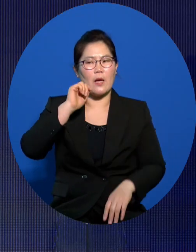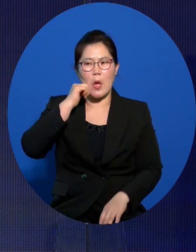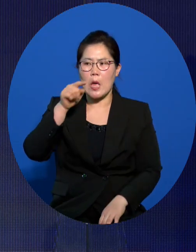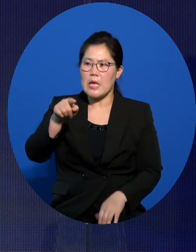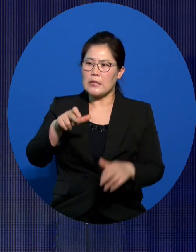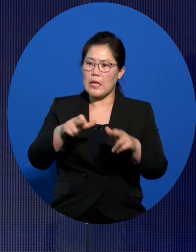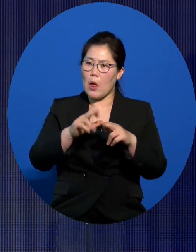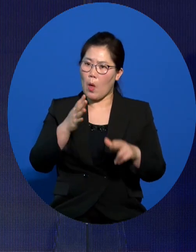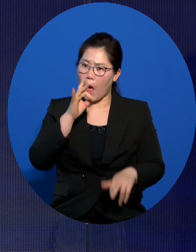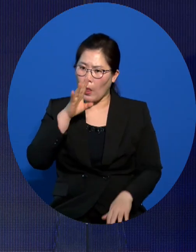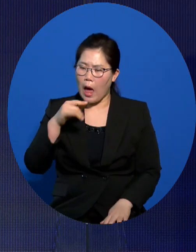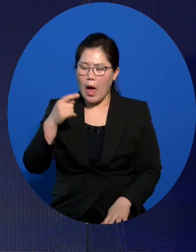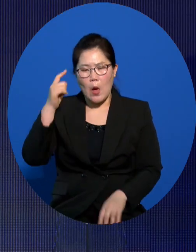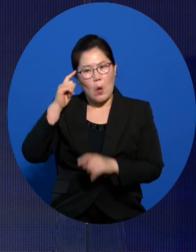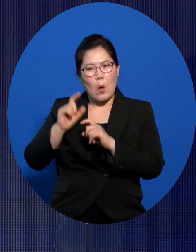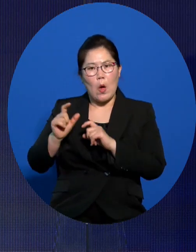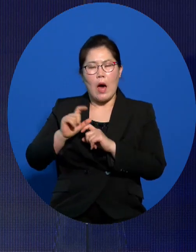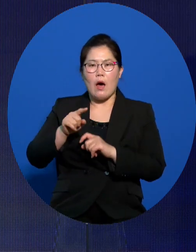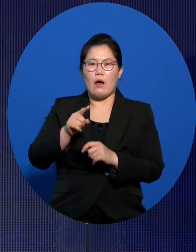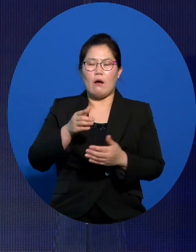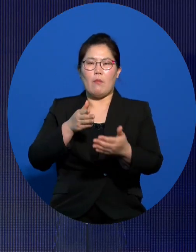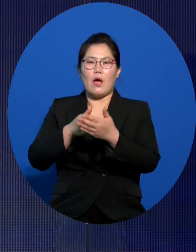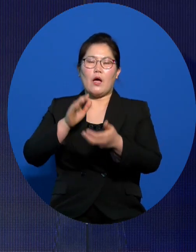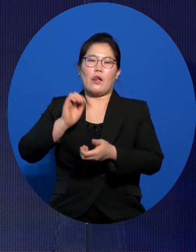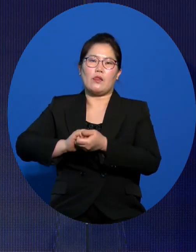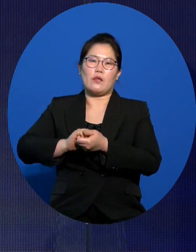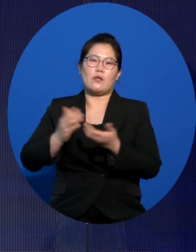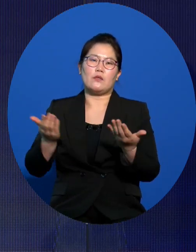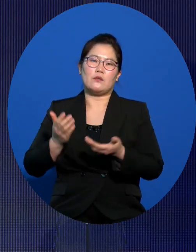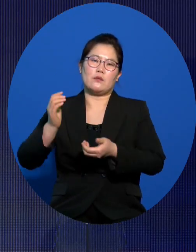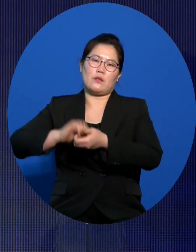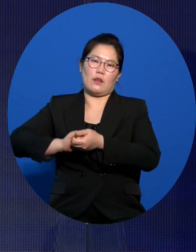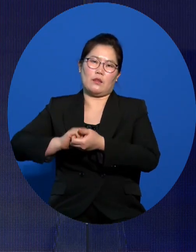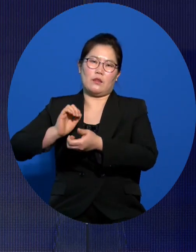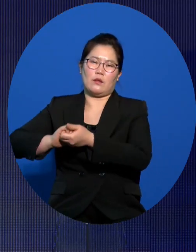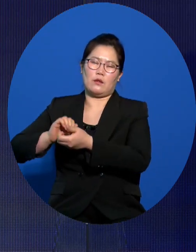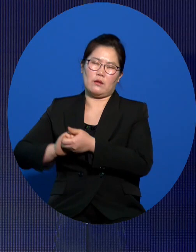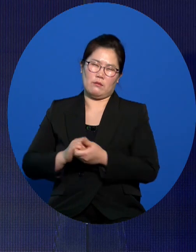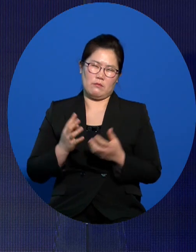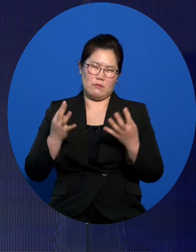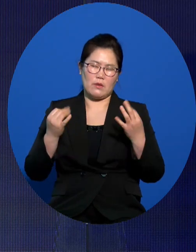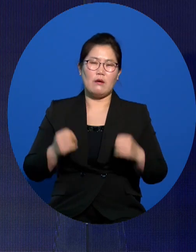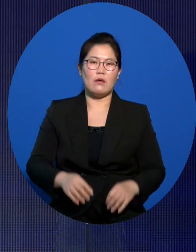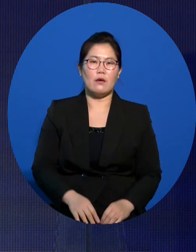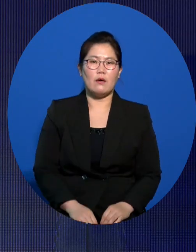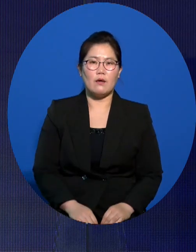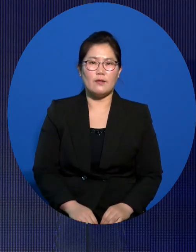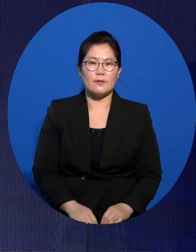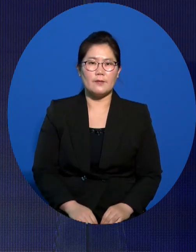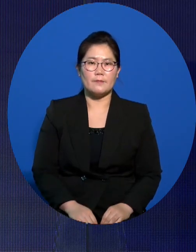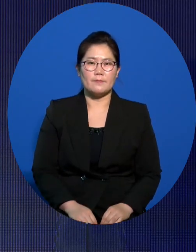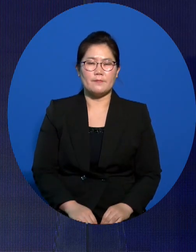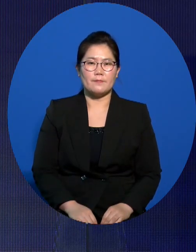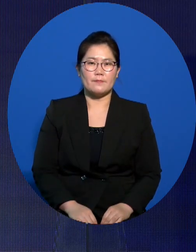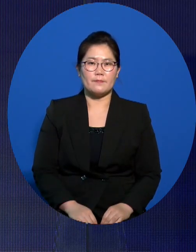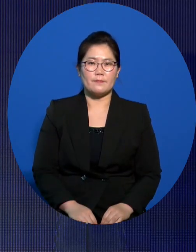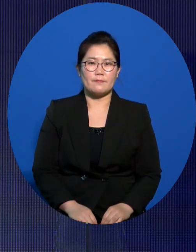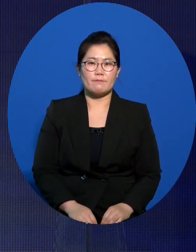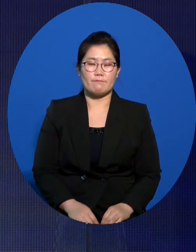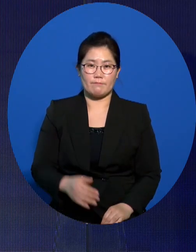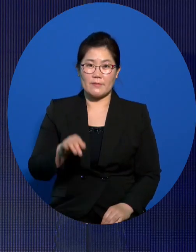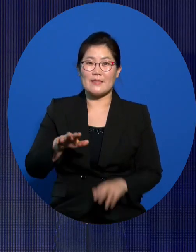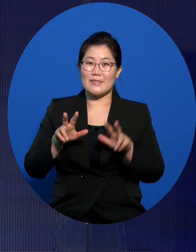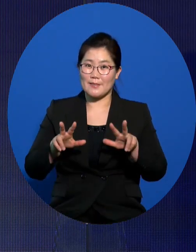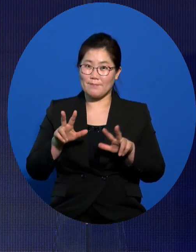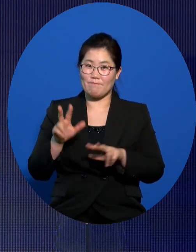they have limited choice. So these are the obstacles and the challenges that persons